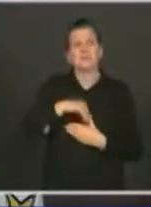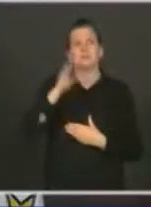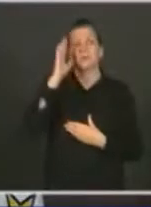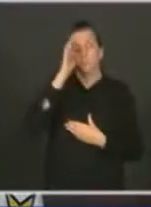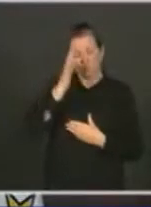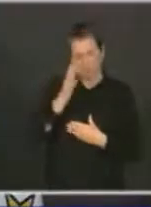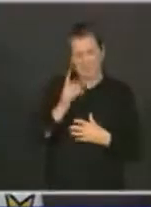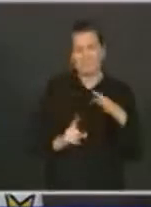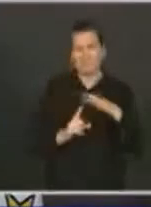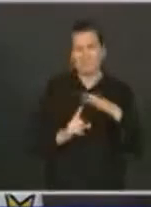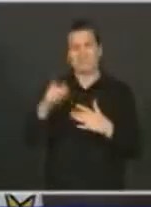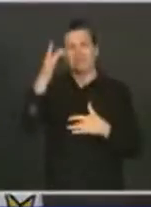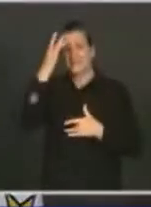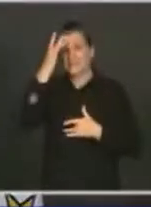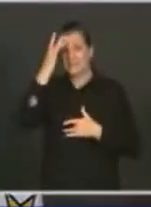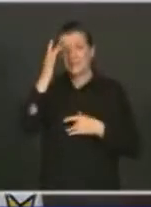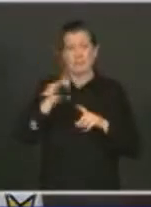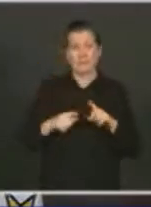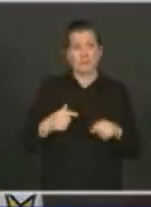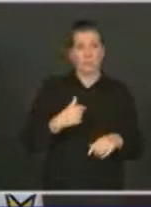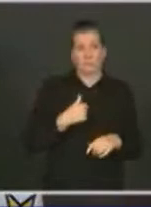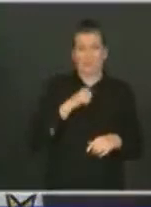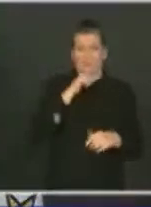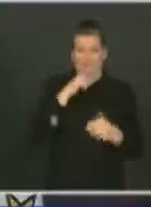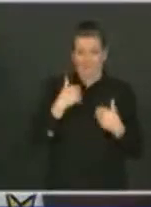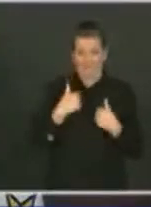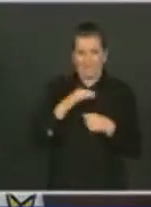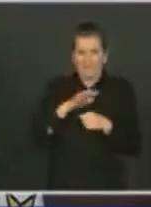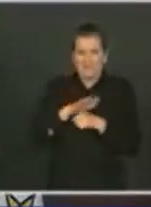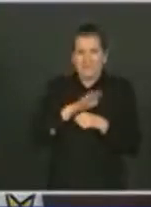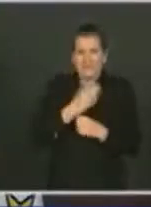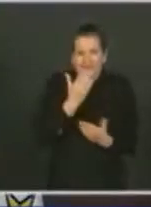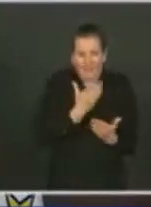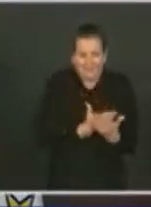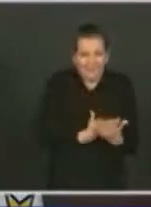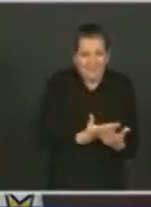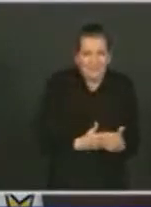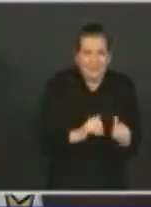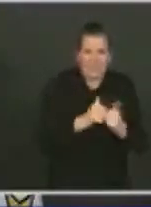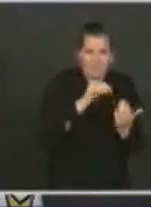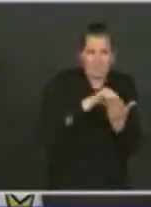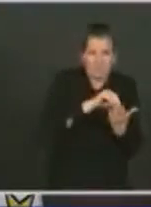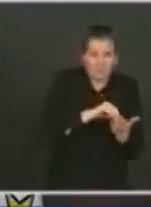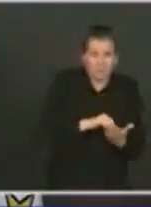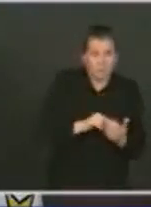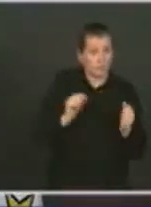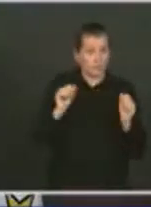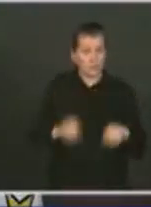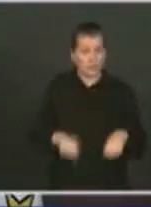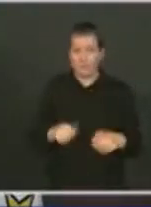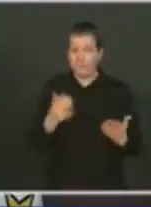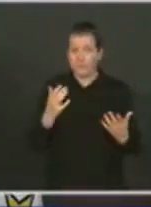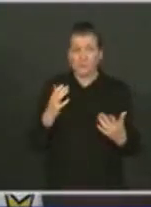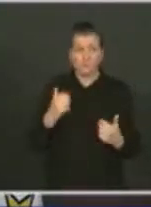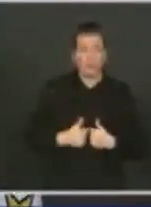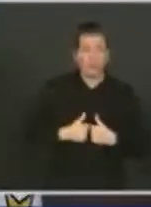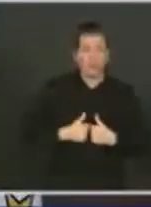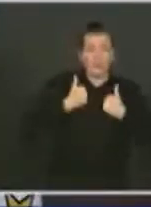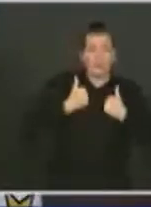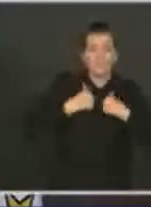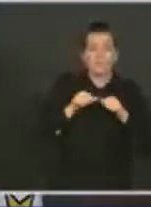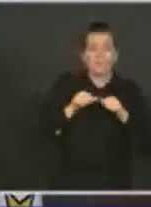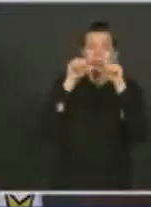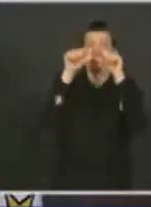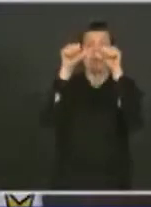enough evidence yet, because the pandemic is still so young, about how long this will last. This may be a lifelong syndrome that people are living with that's completely